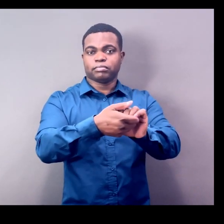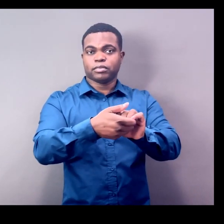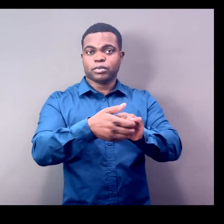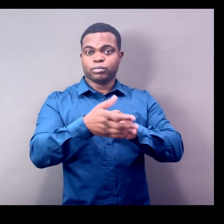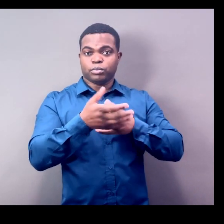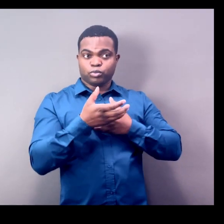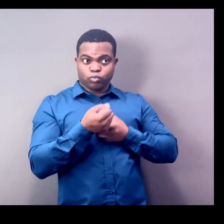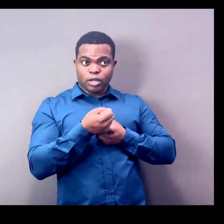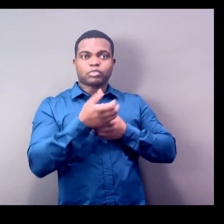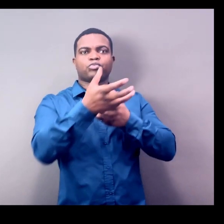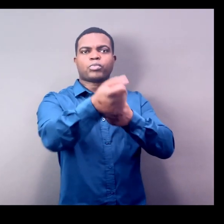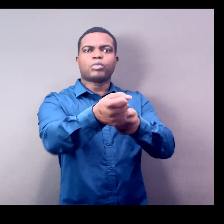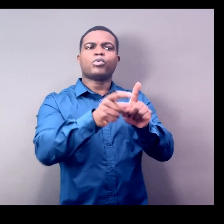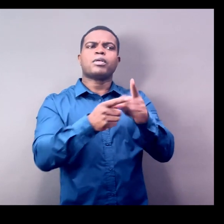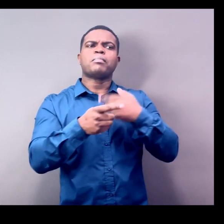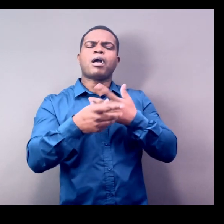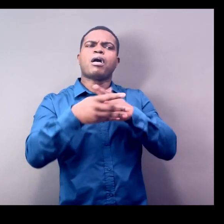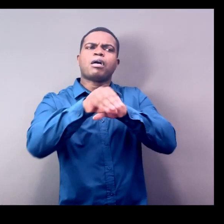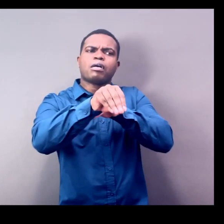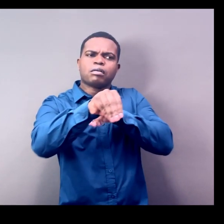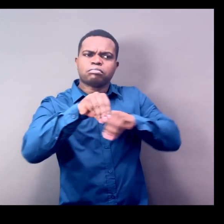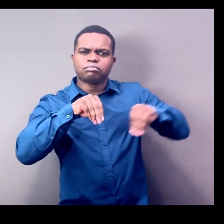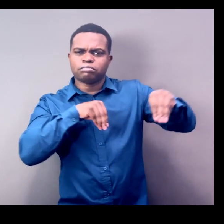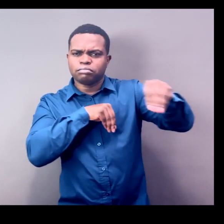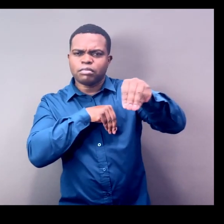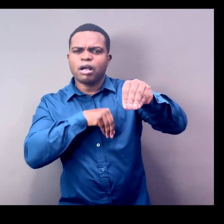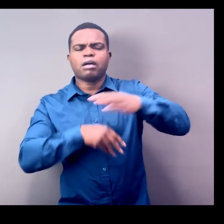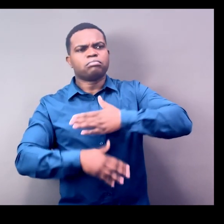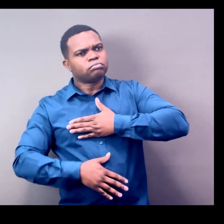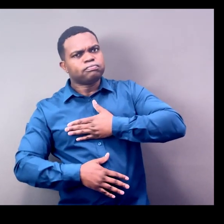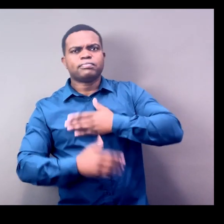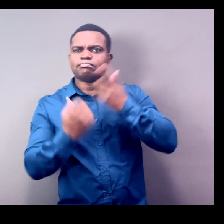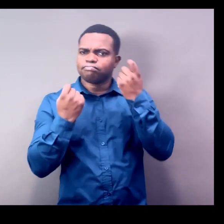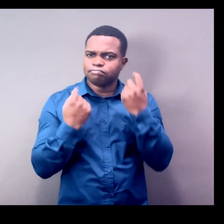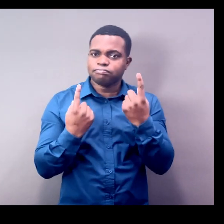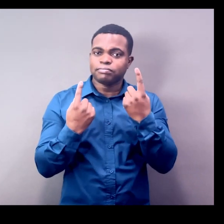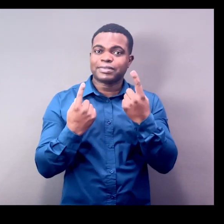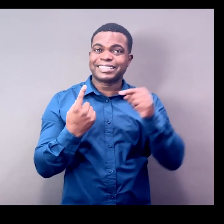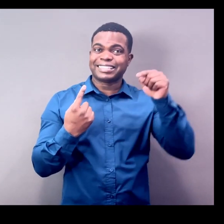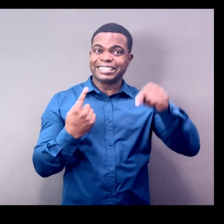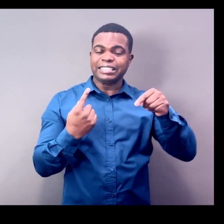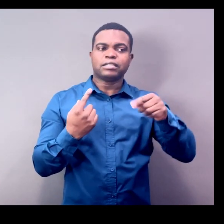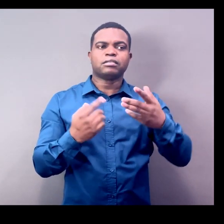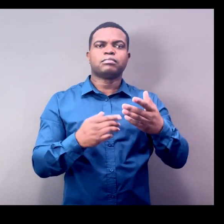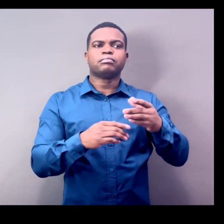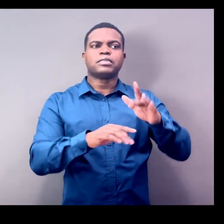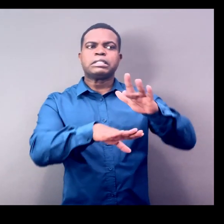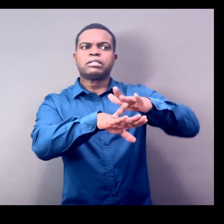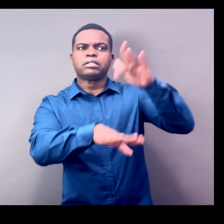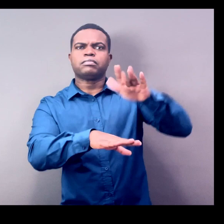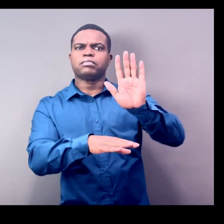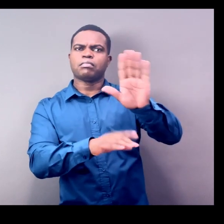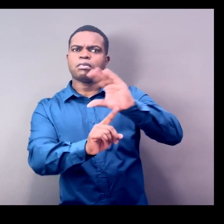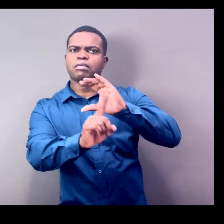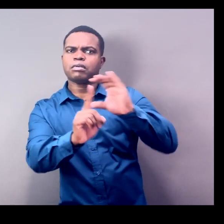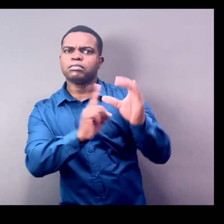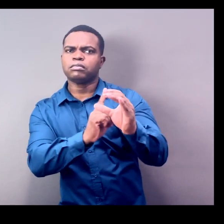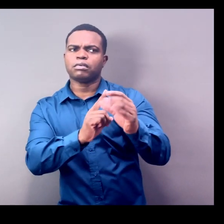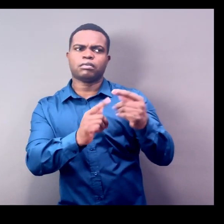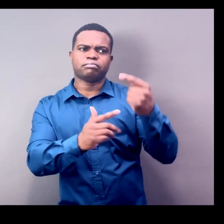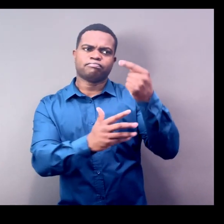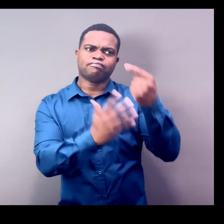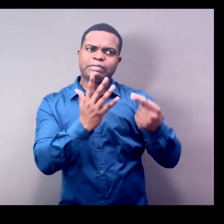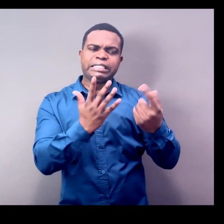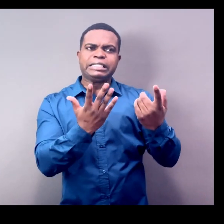in people's shoes. You need to listen without judgment. You need to practice cultural sensitivity. You need